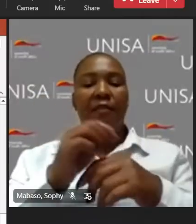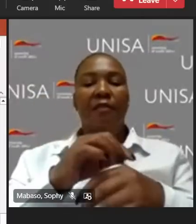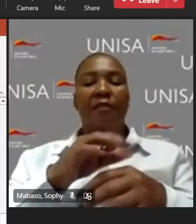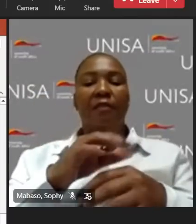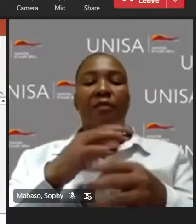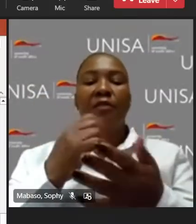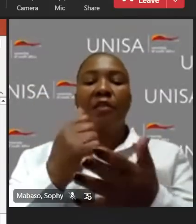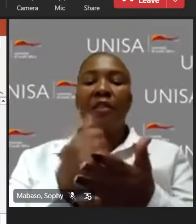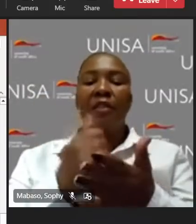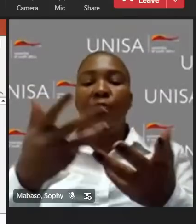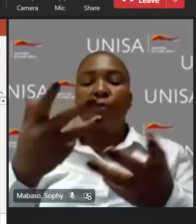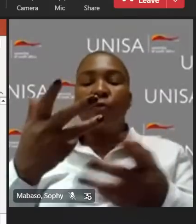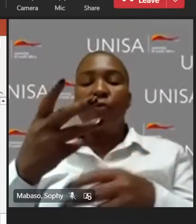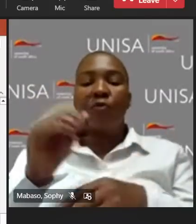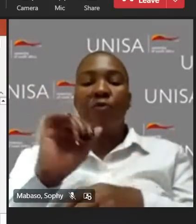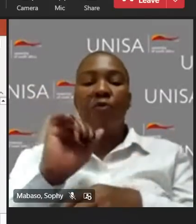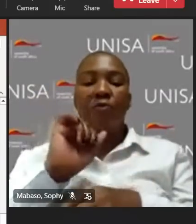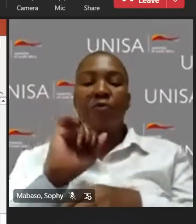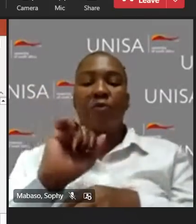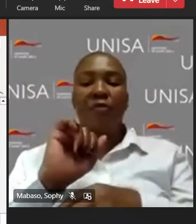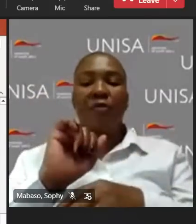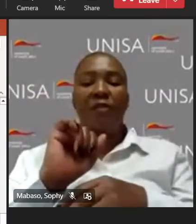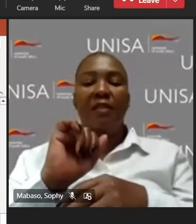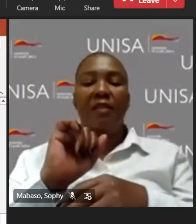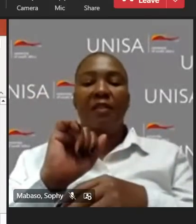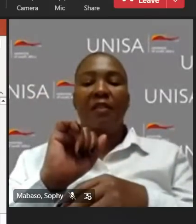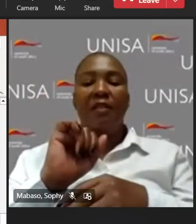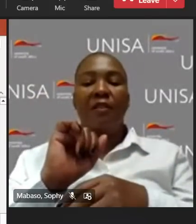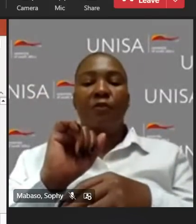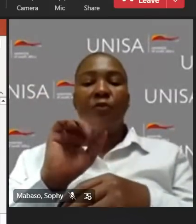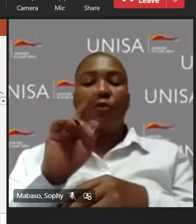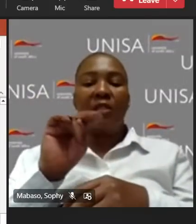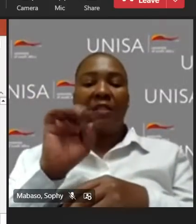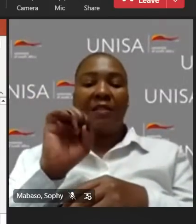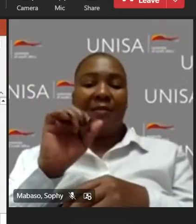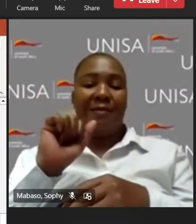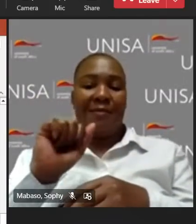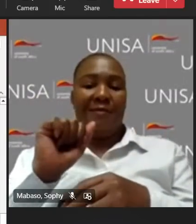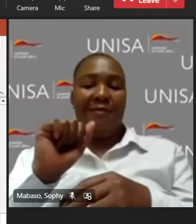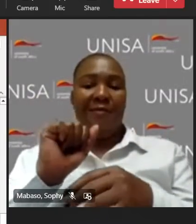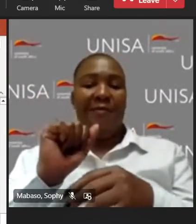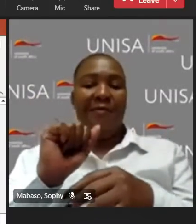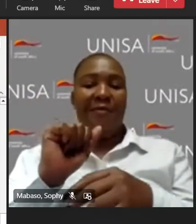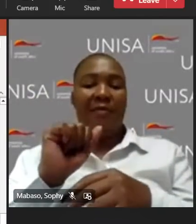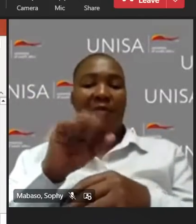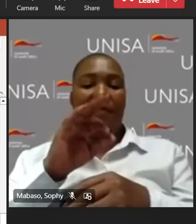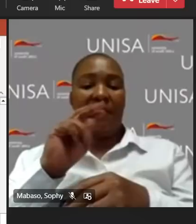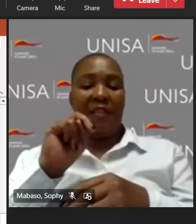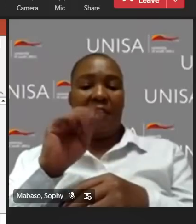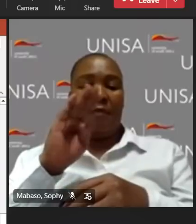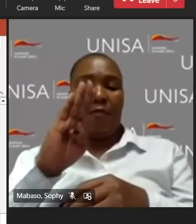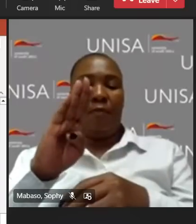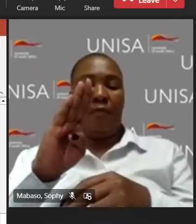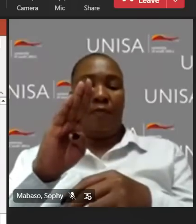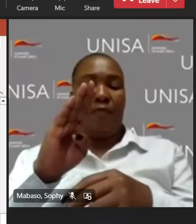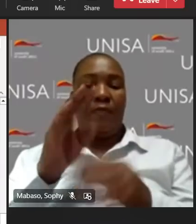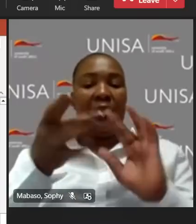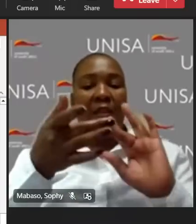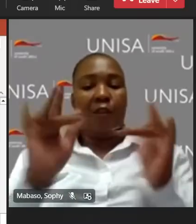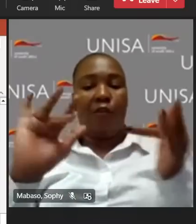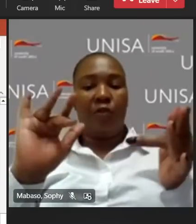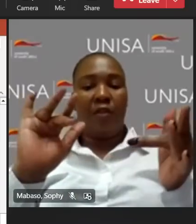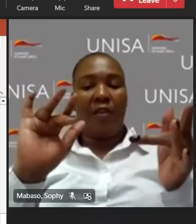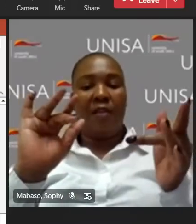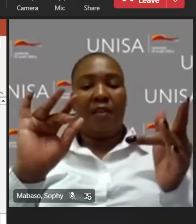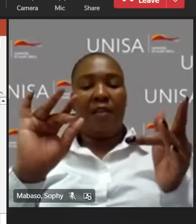your EFT or on your bank, and then use this banking details. Note that these banking details,